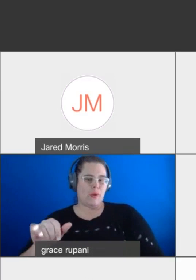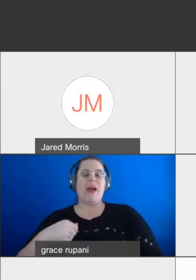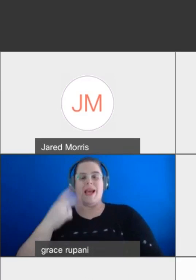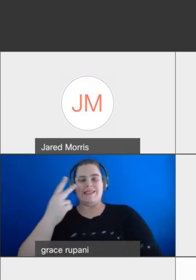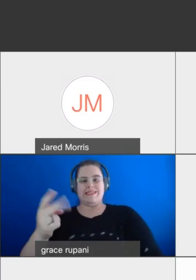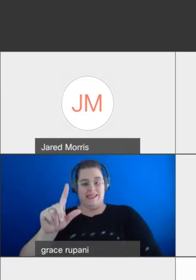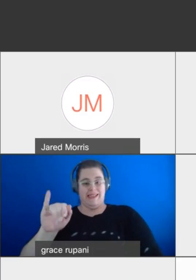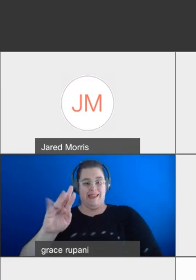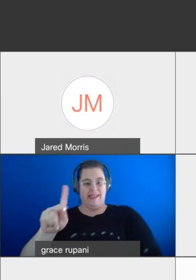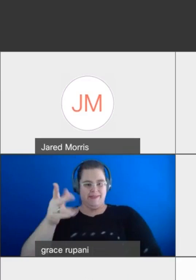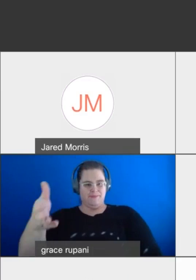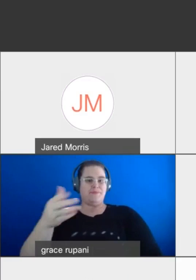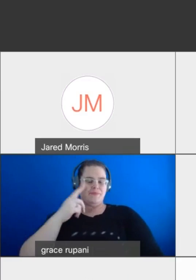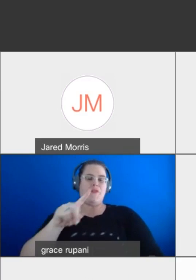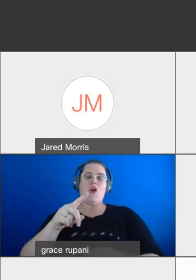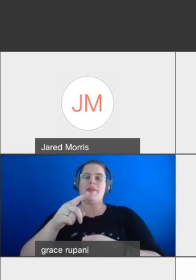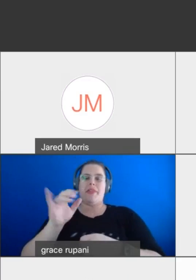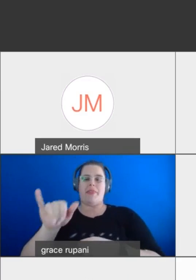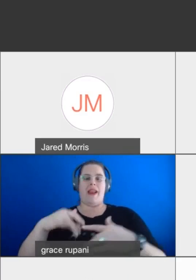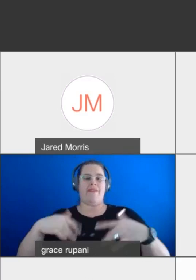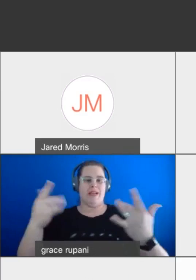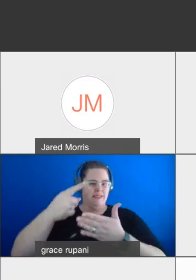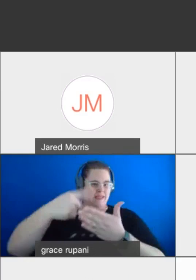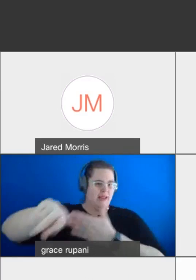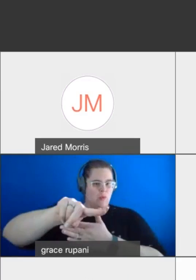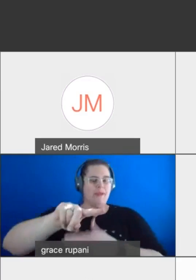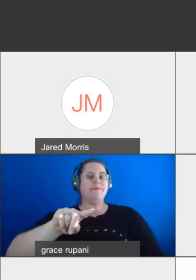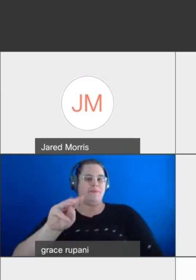the Quality Trust event, which is on March the 11th.